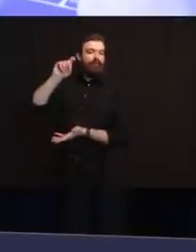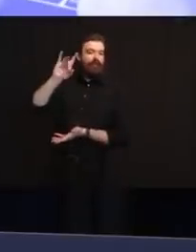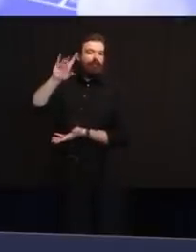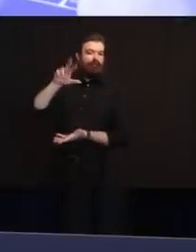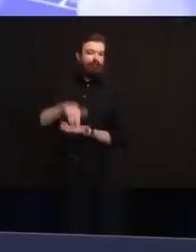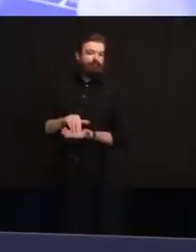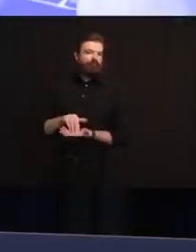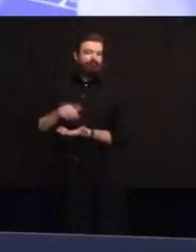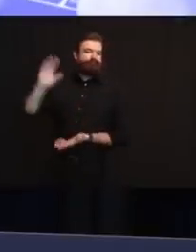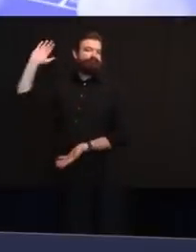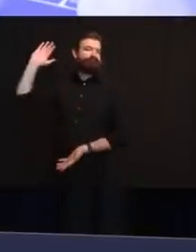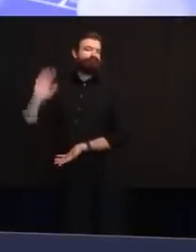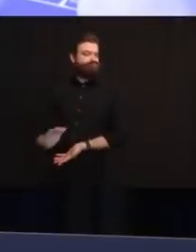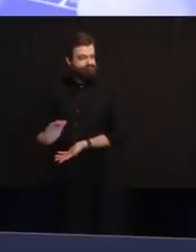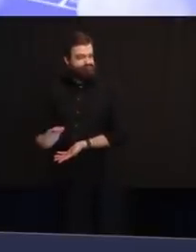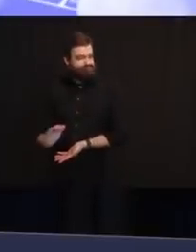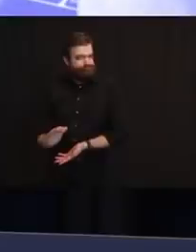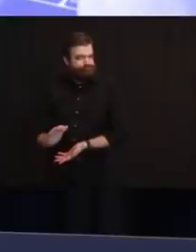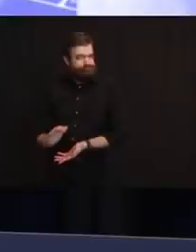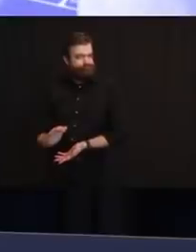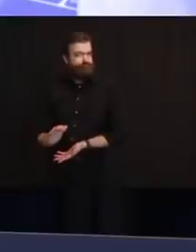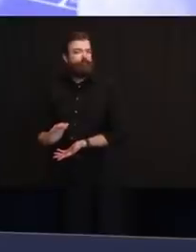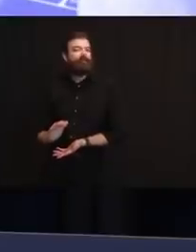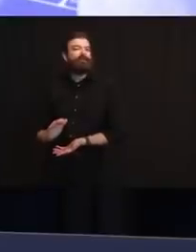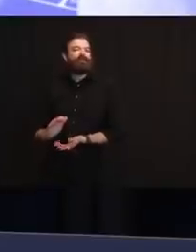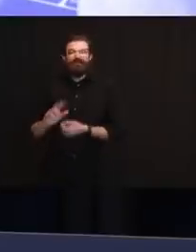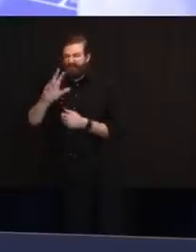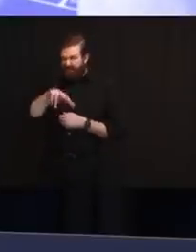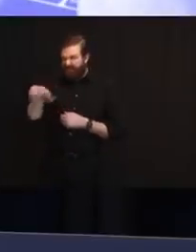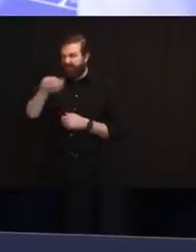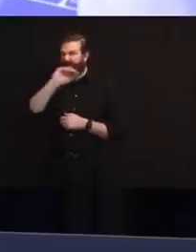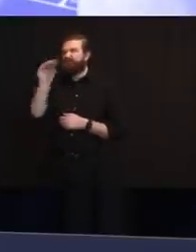a change of 33% decrease.